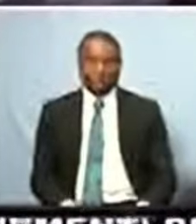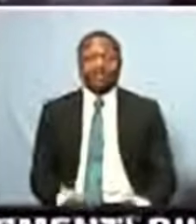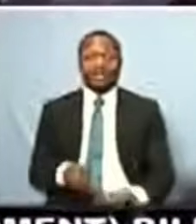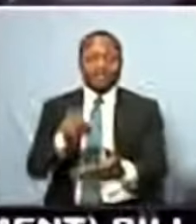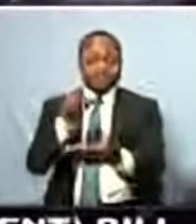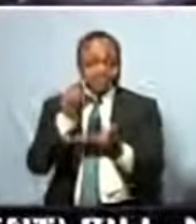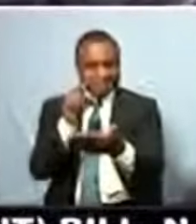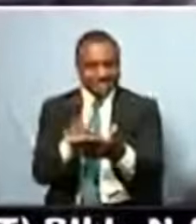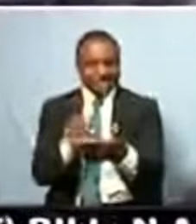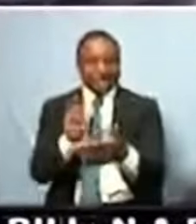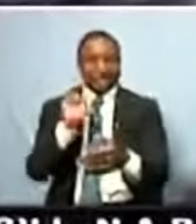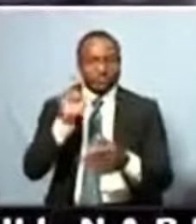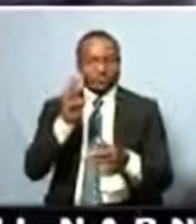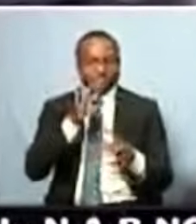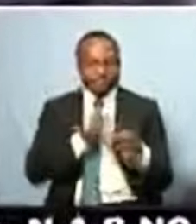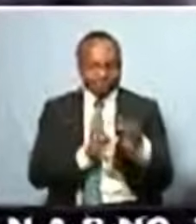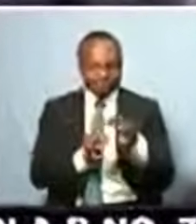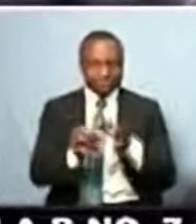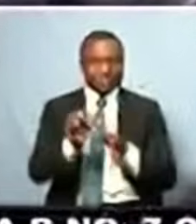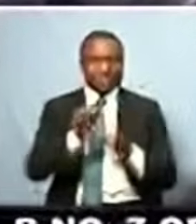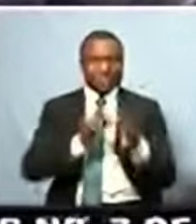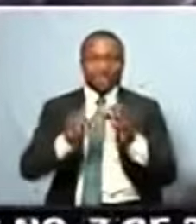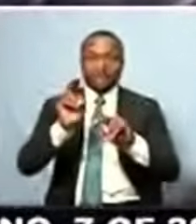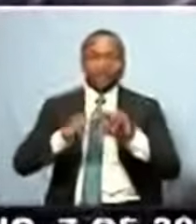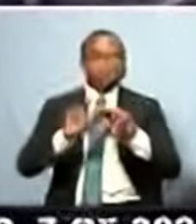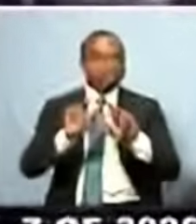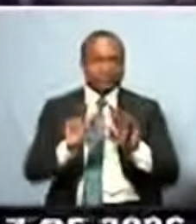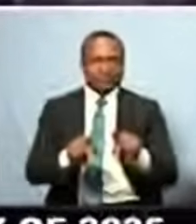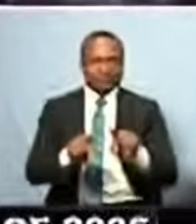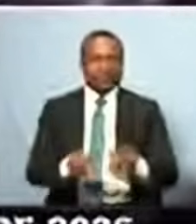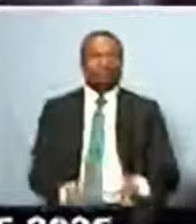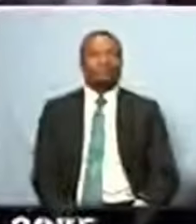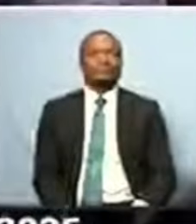this would be clarified at this point, Chairperson.